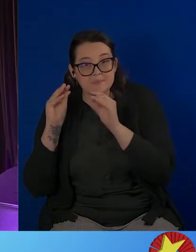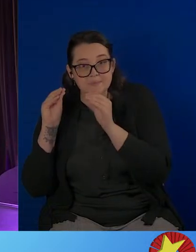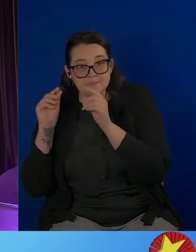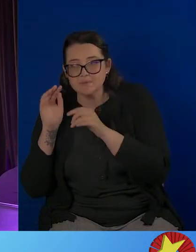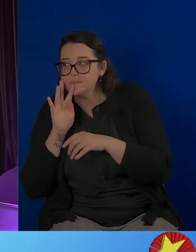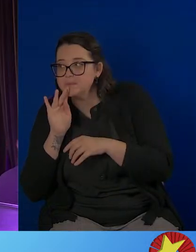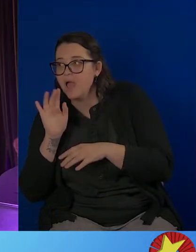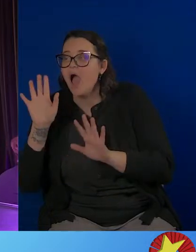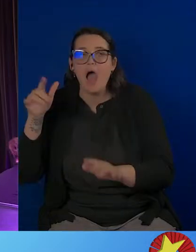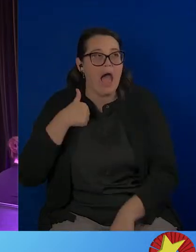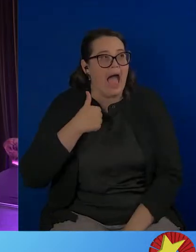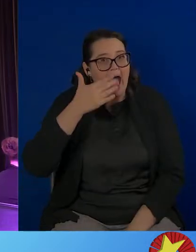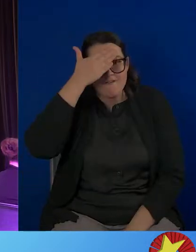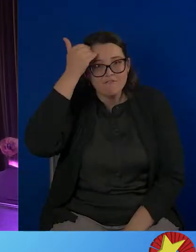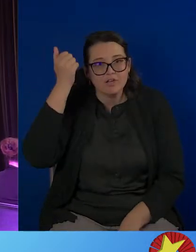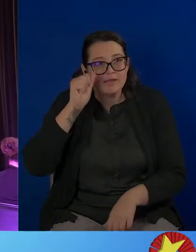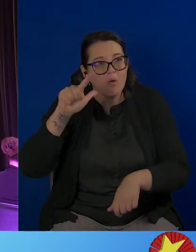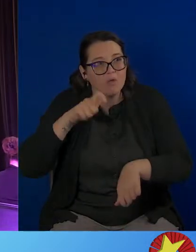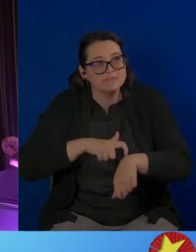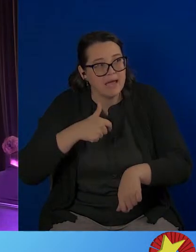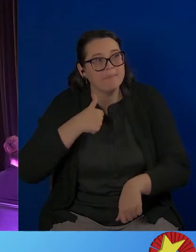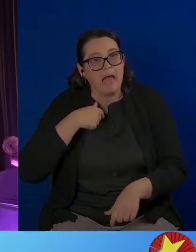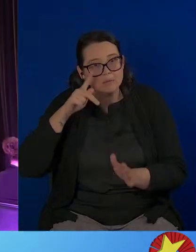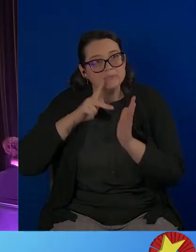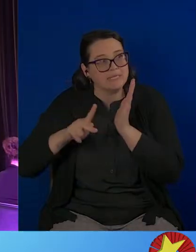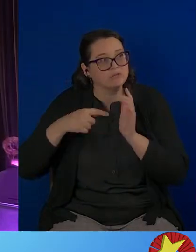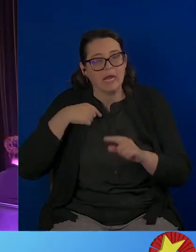the secretary. I can't believe this.